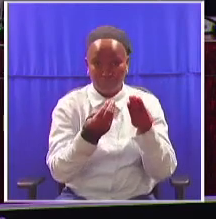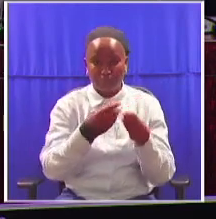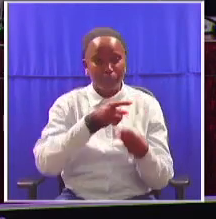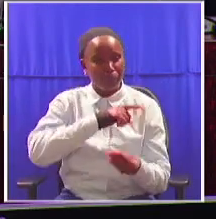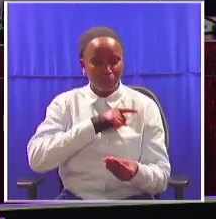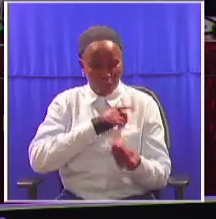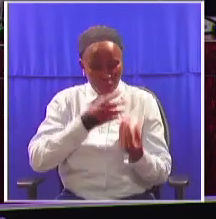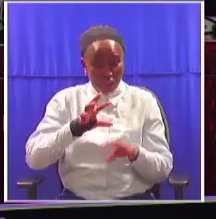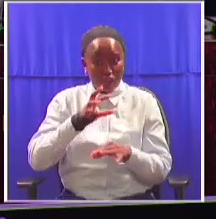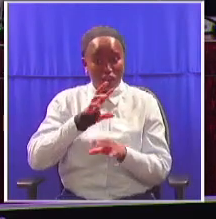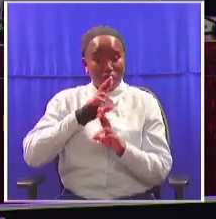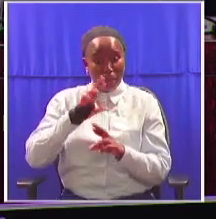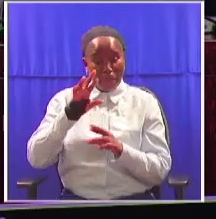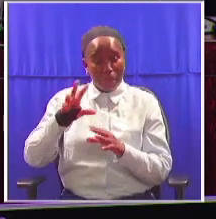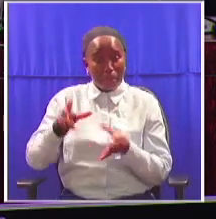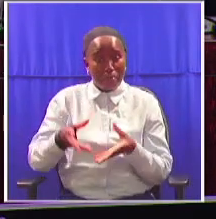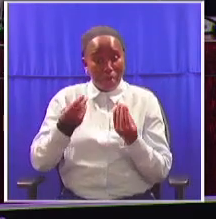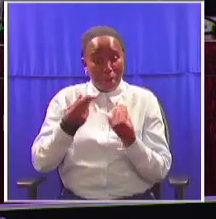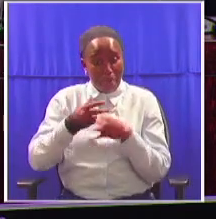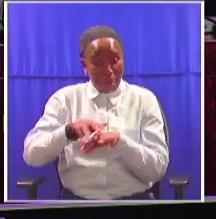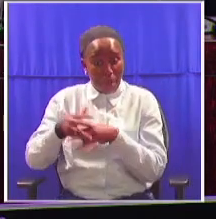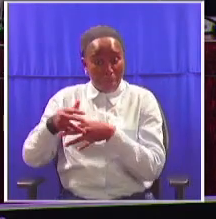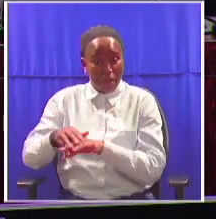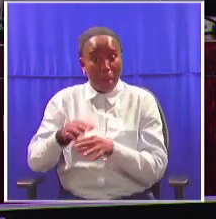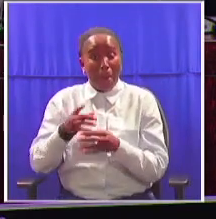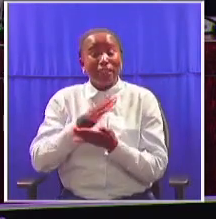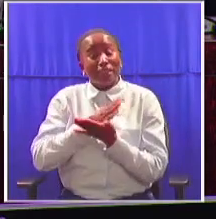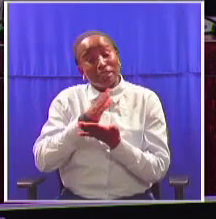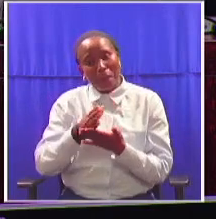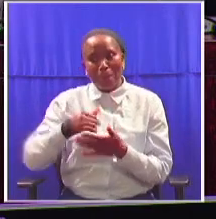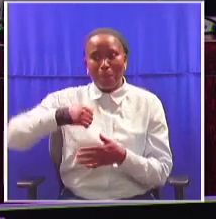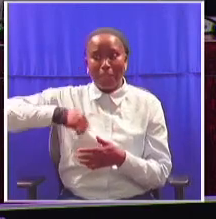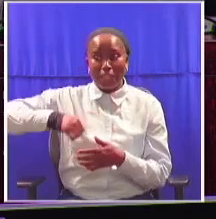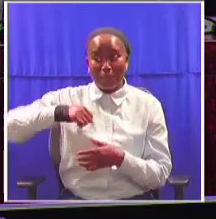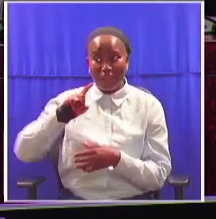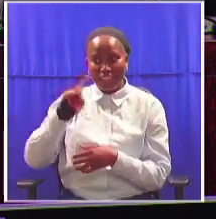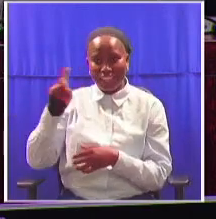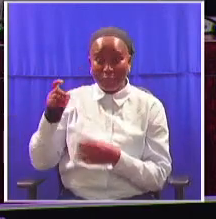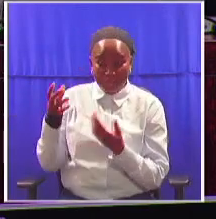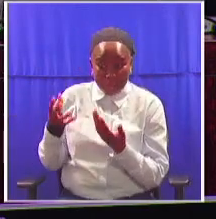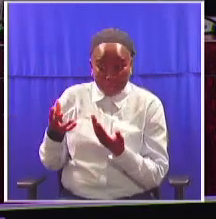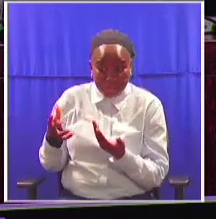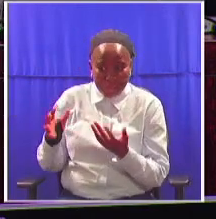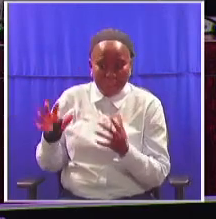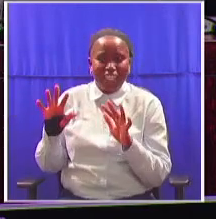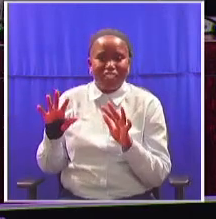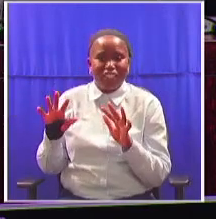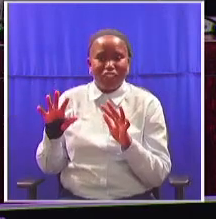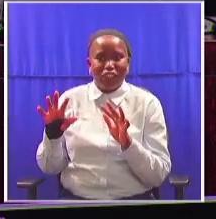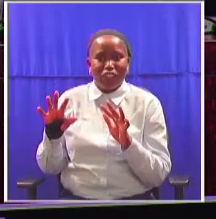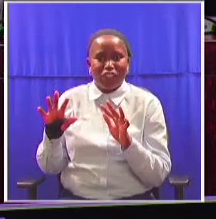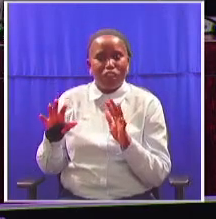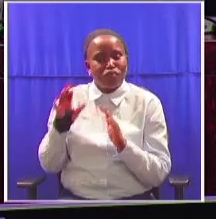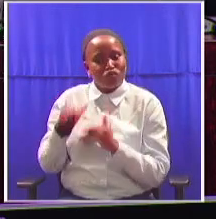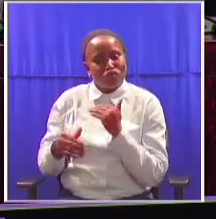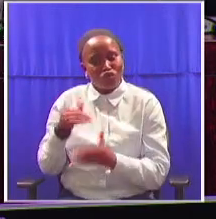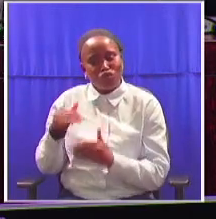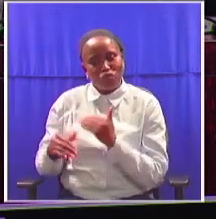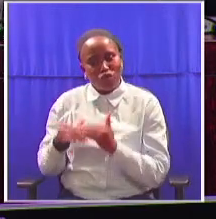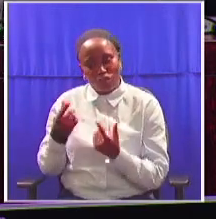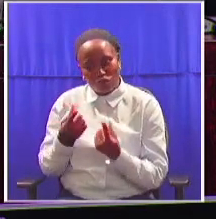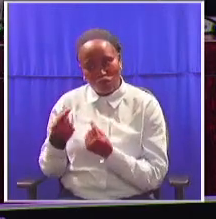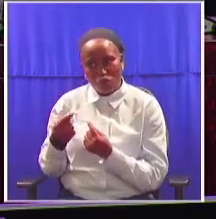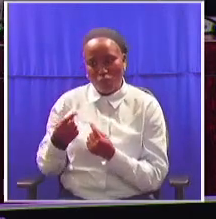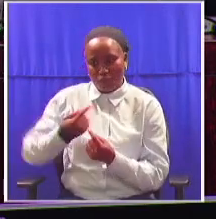this reform, a number of municipalities have embarked on the process to